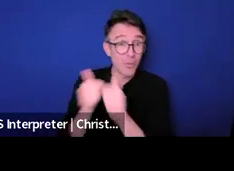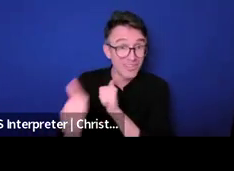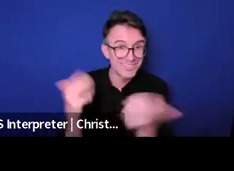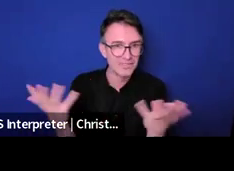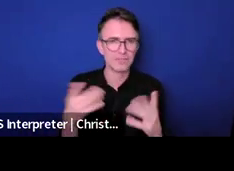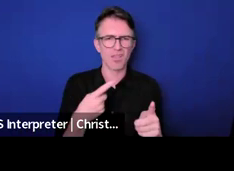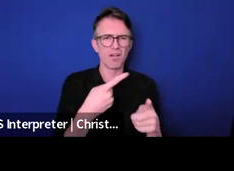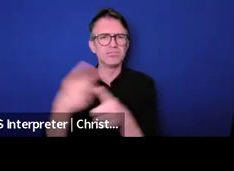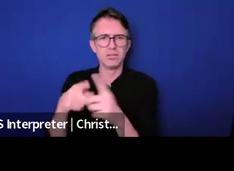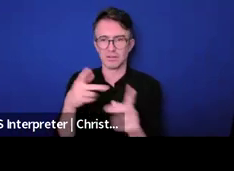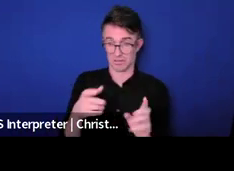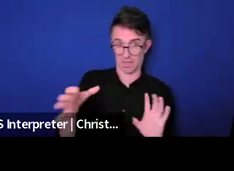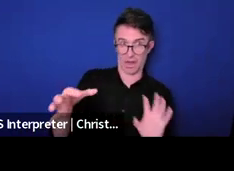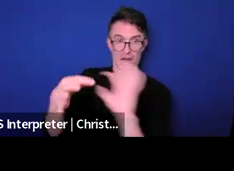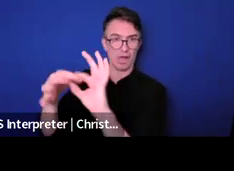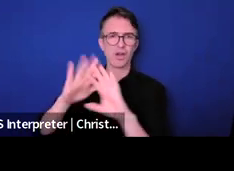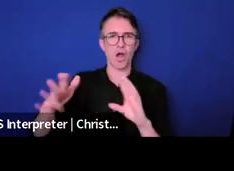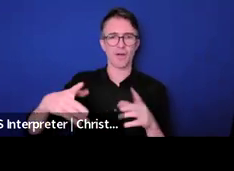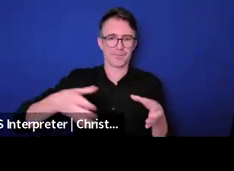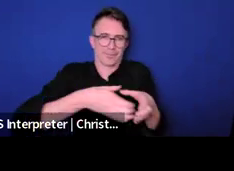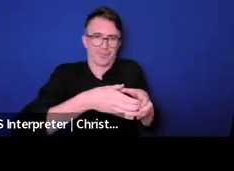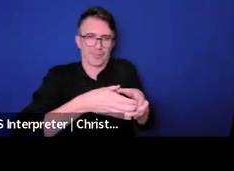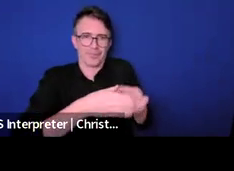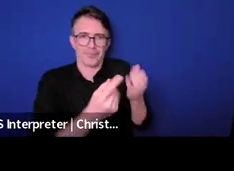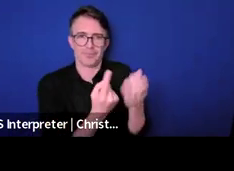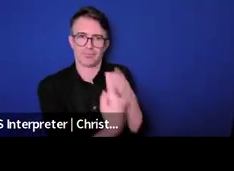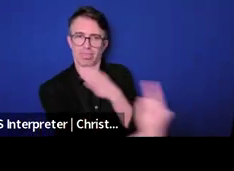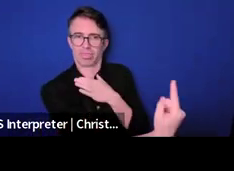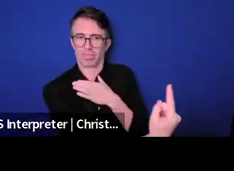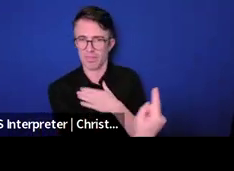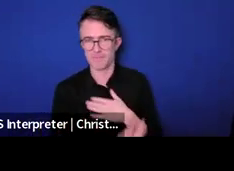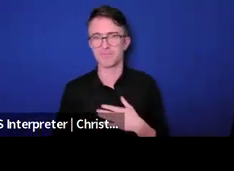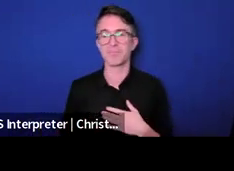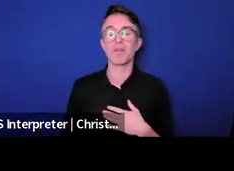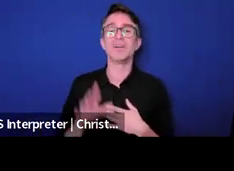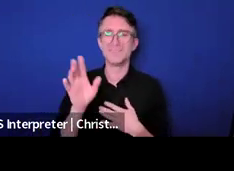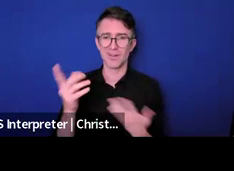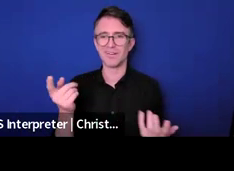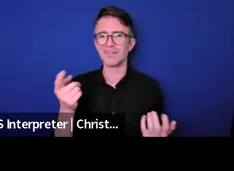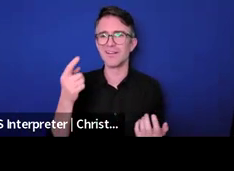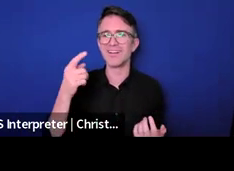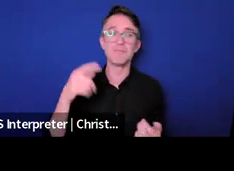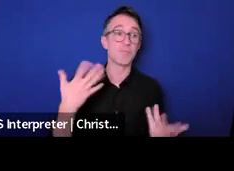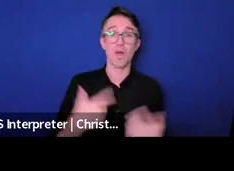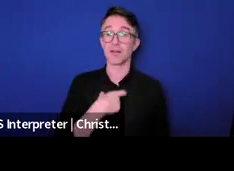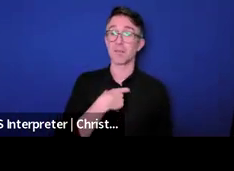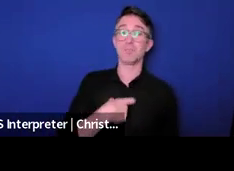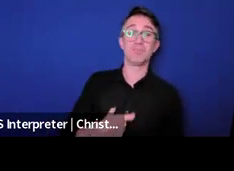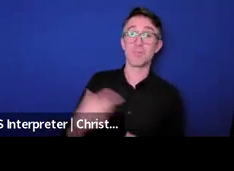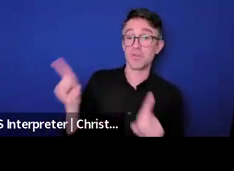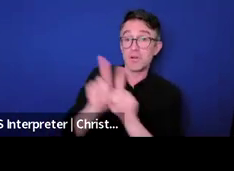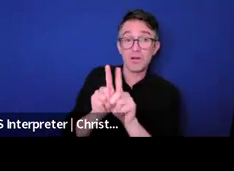discussions in other sectors. So for example, when introducing the personal assistance service, there has been a dialogue with the Ministry